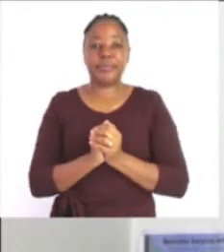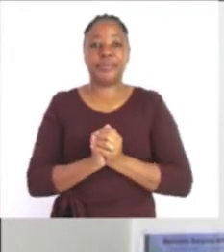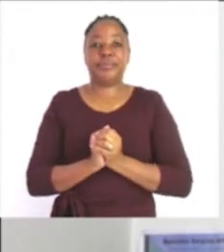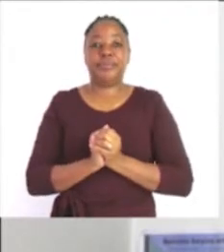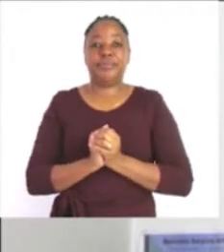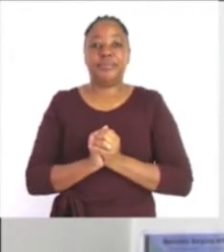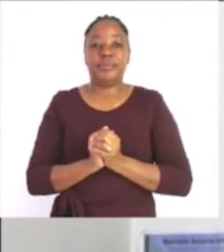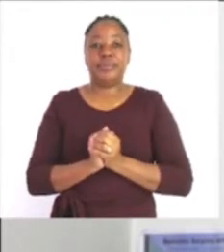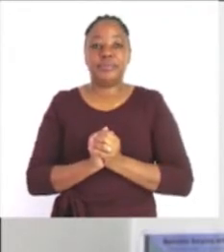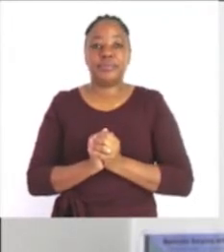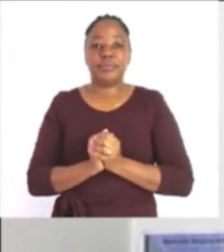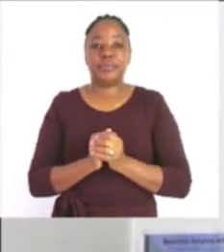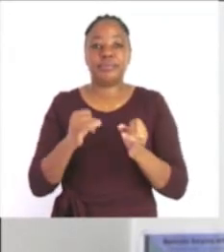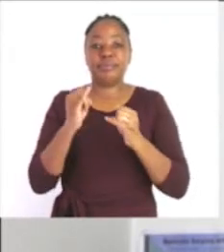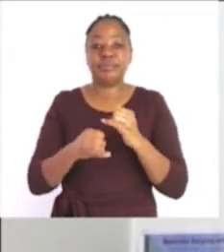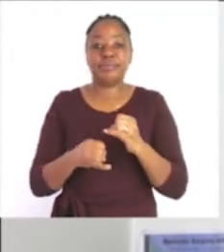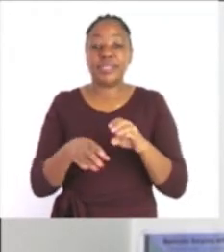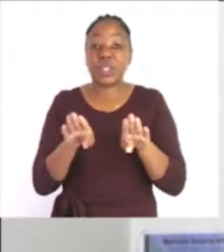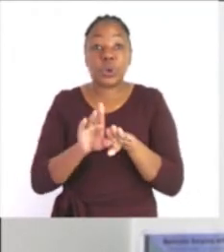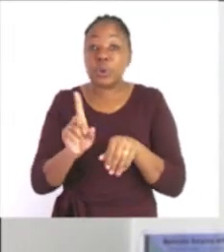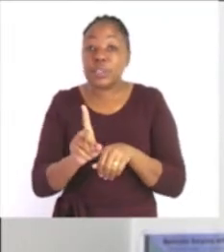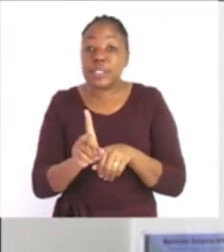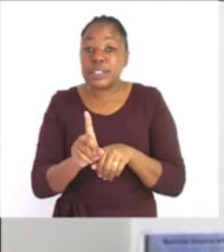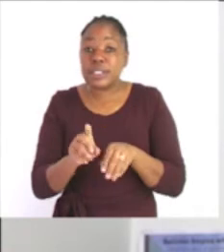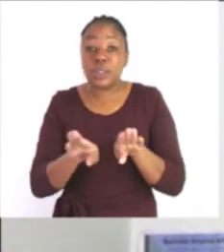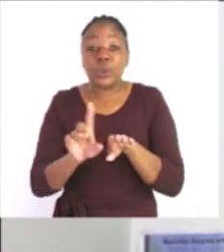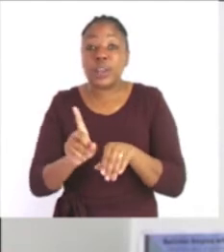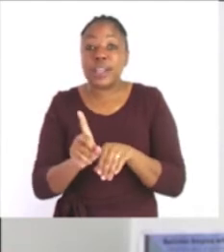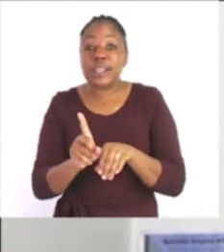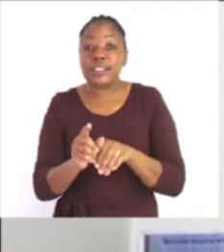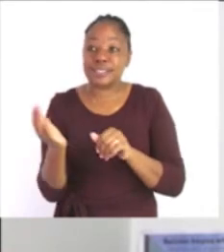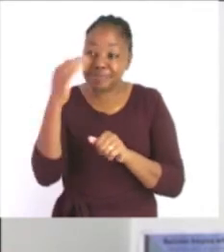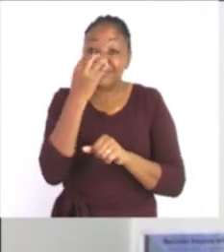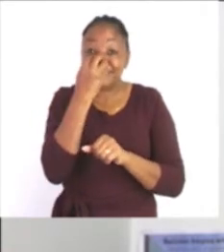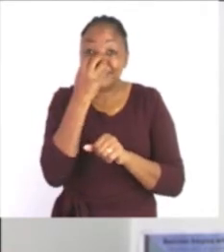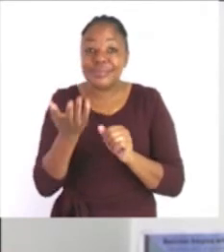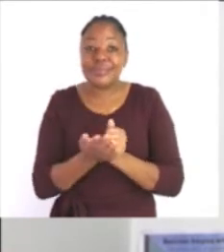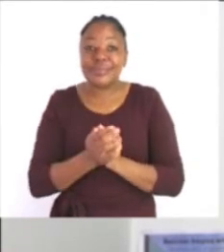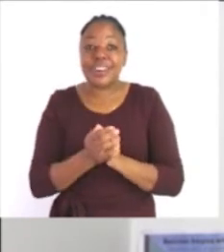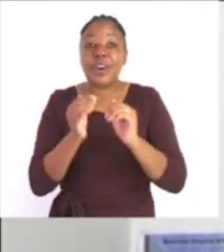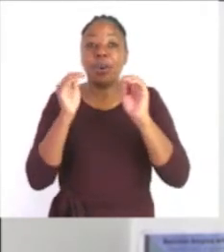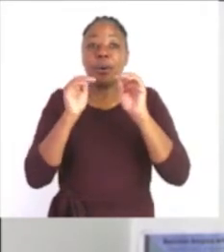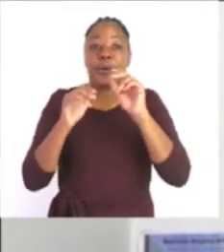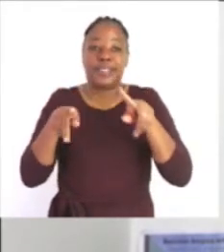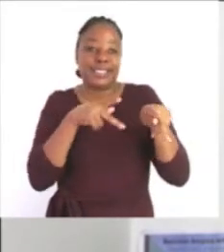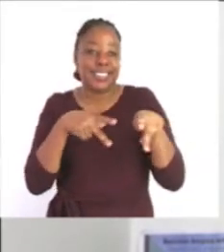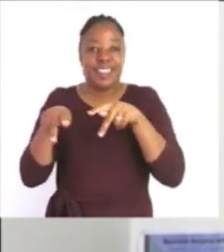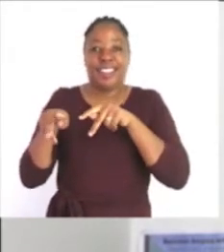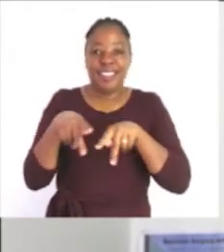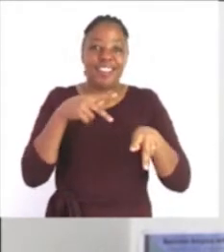good. And the last action, and we're going to ask our friend Zashi to join us, is